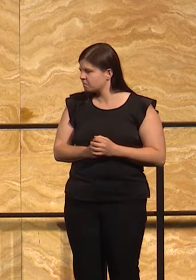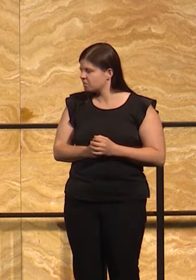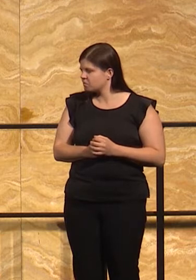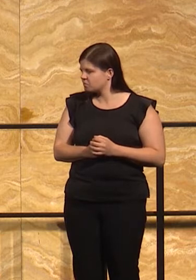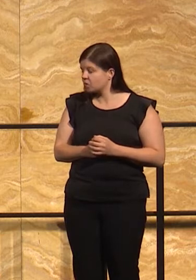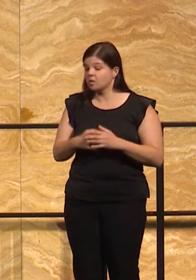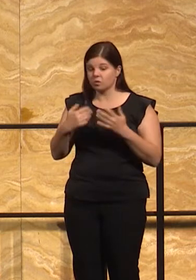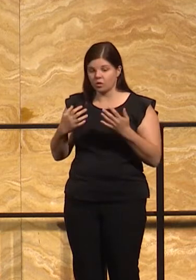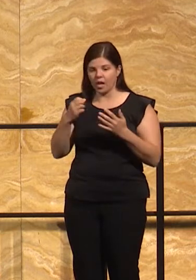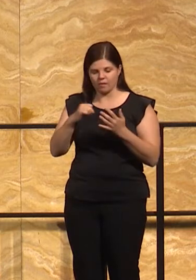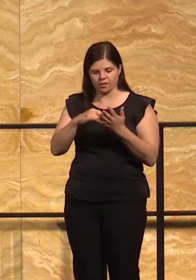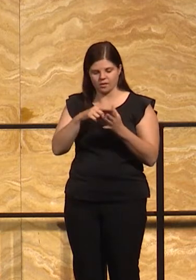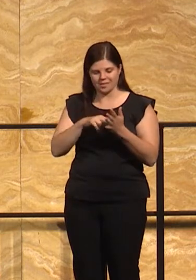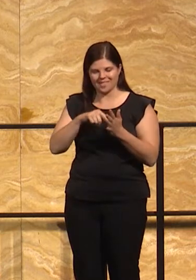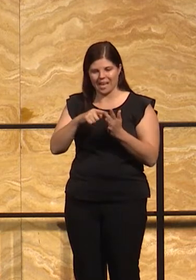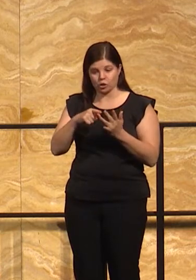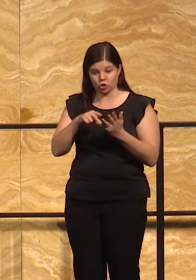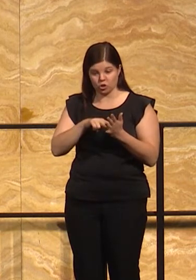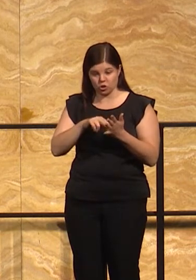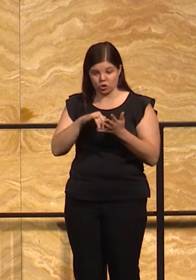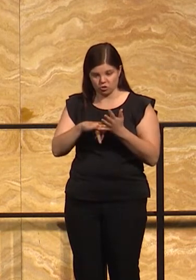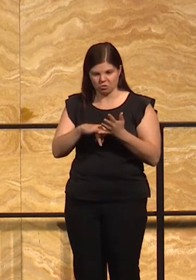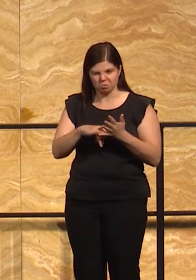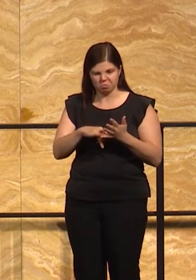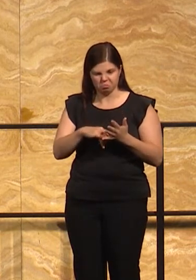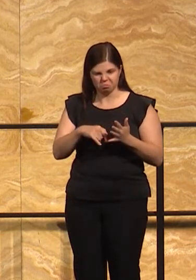imposed sanctions on Myanmar